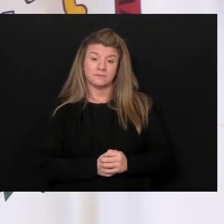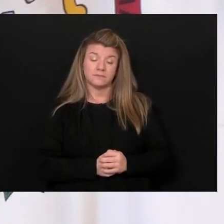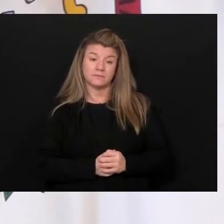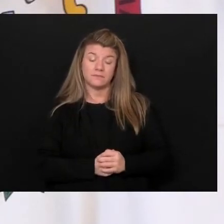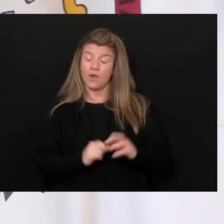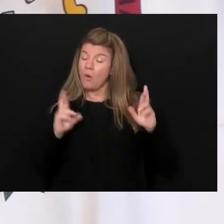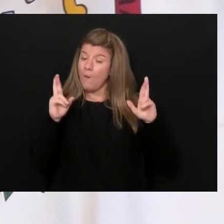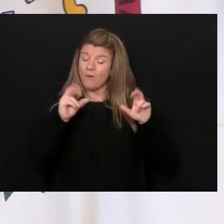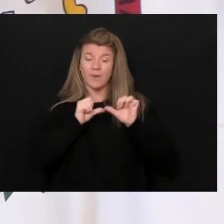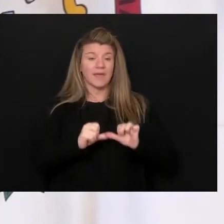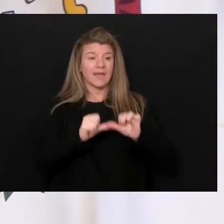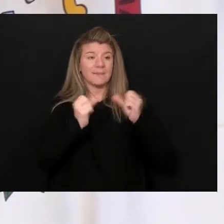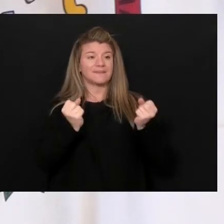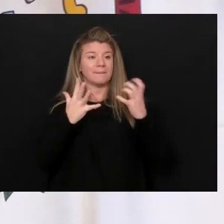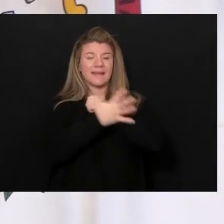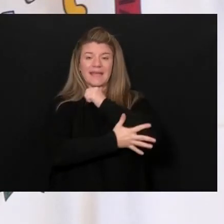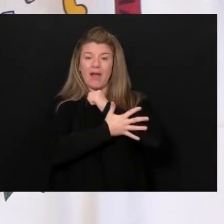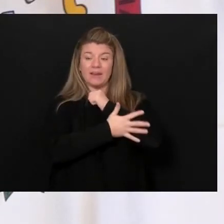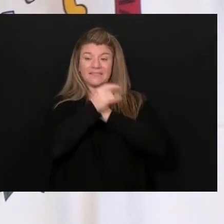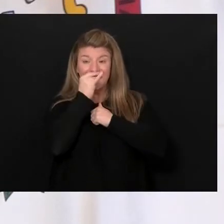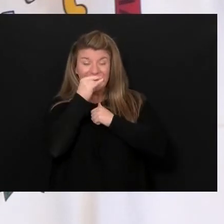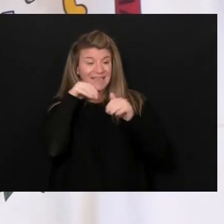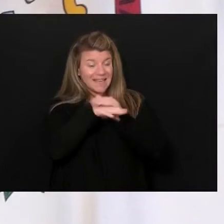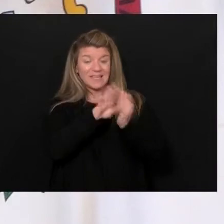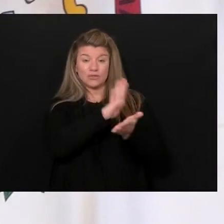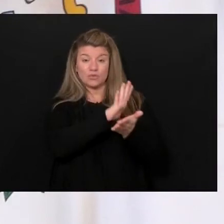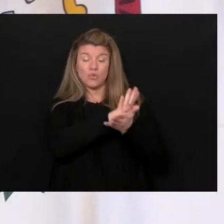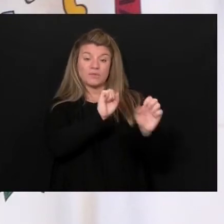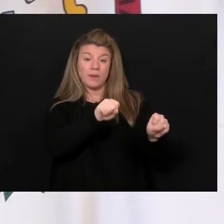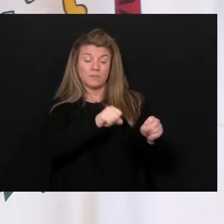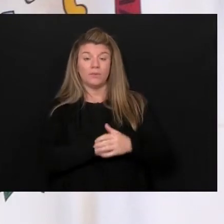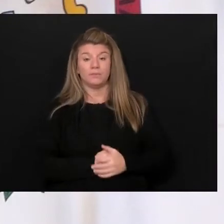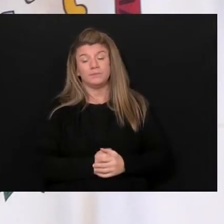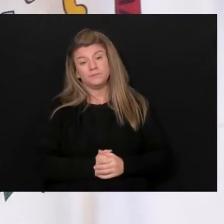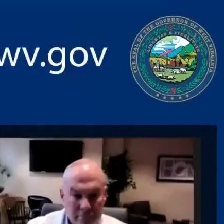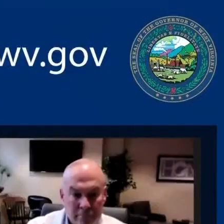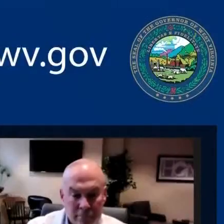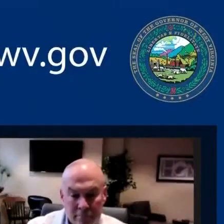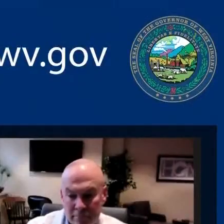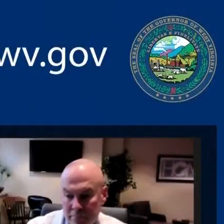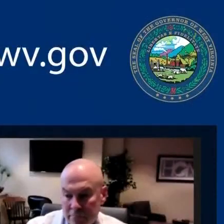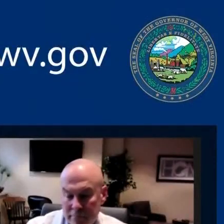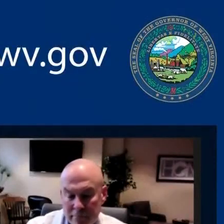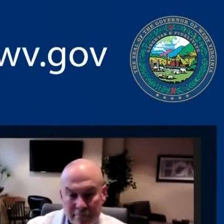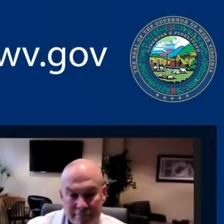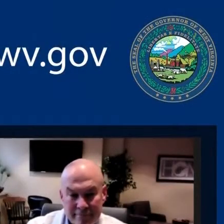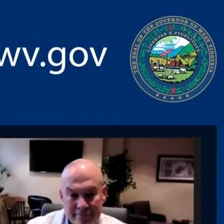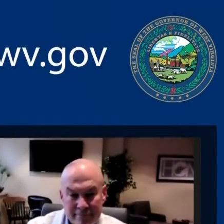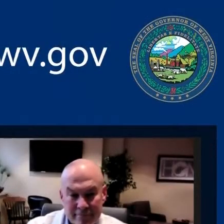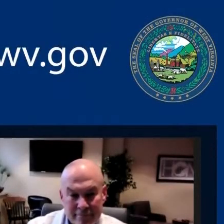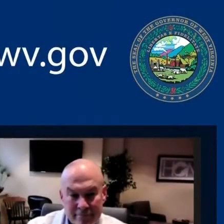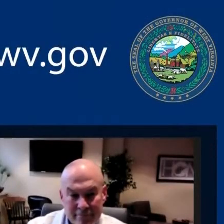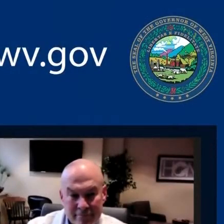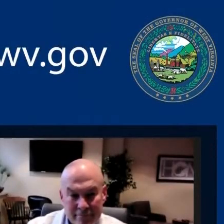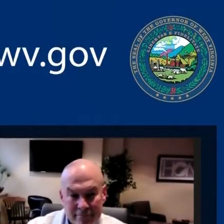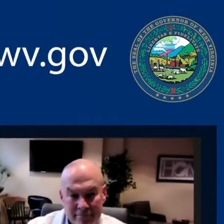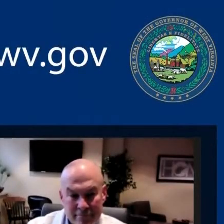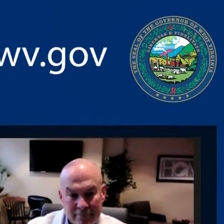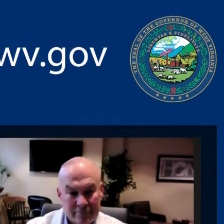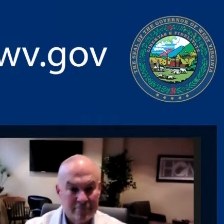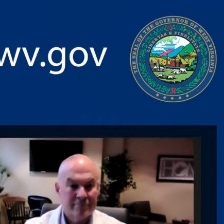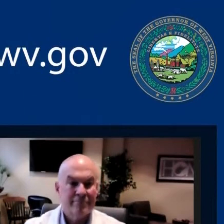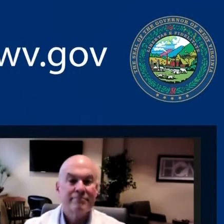hopefully we can keep as many counties and those kids in schools as we possibly can. All right, thank you, Kelsey. Next to Phil Kabler with the